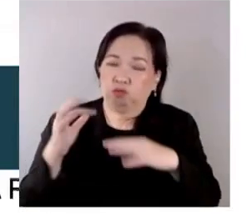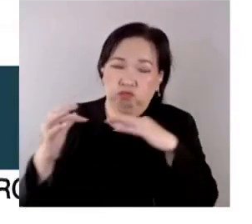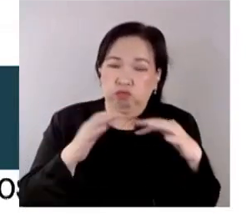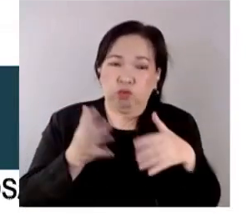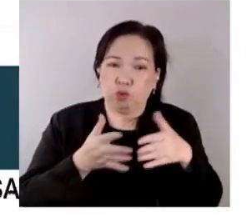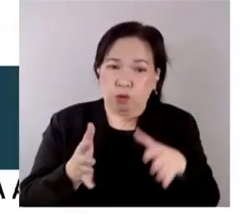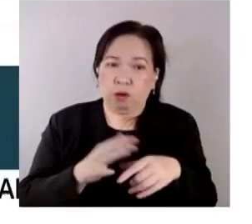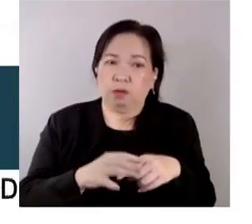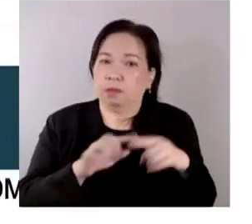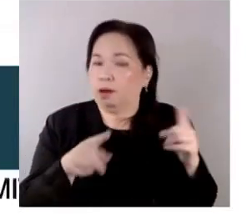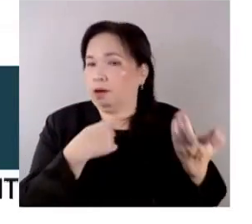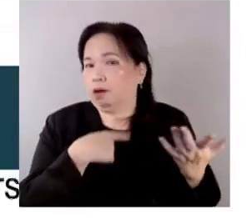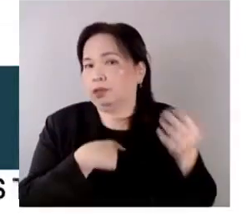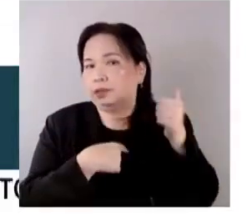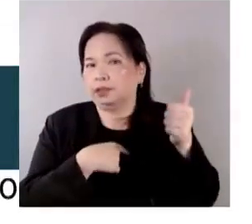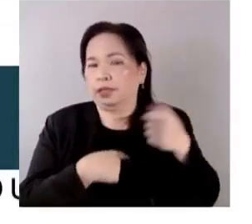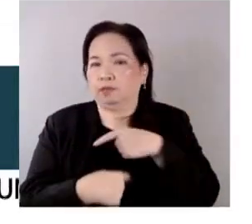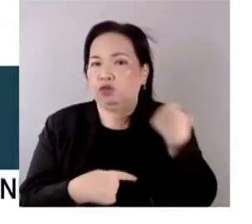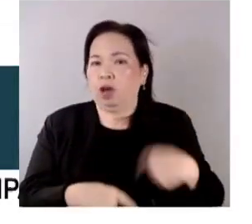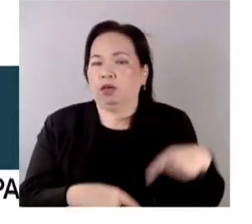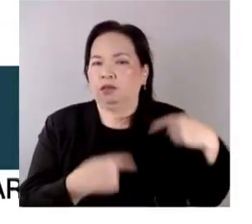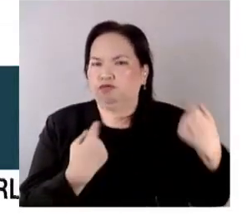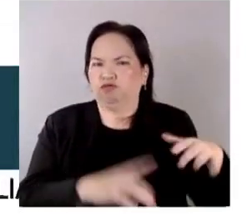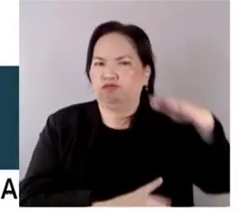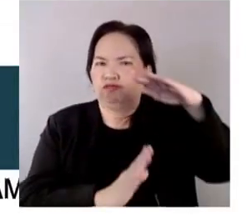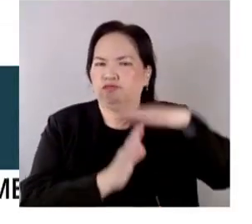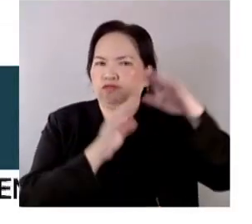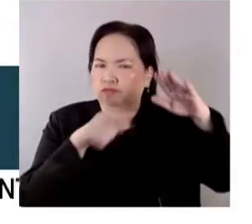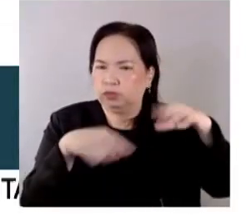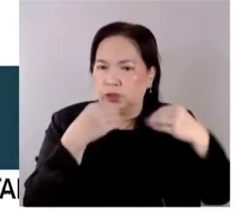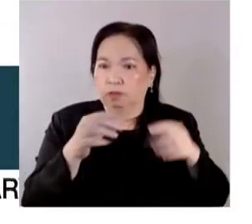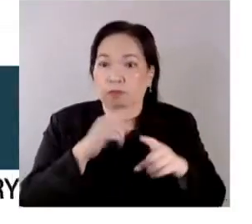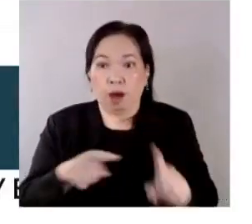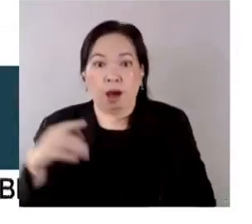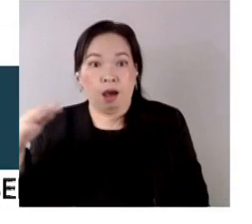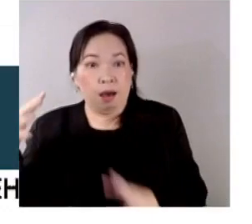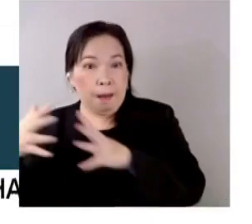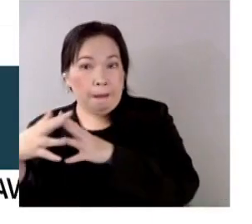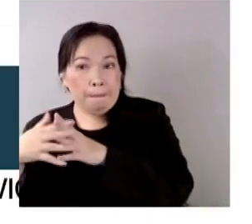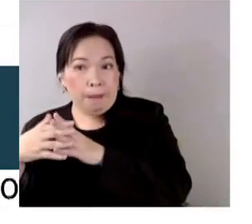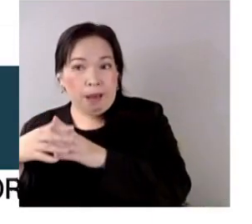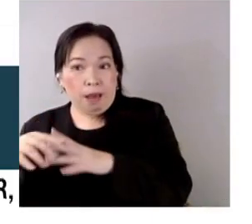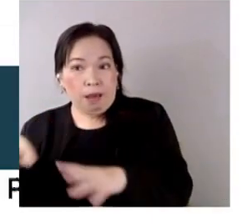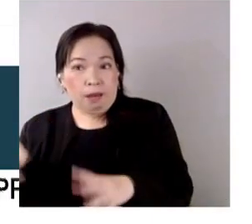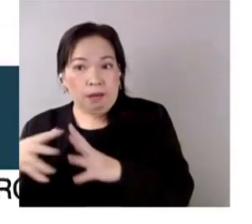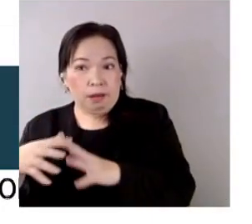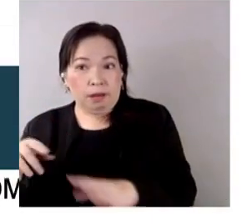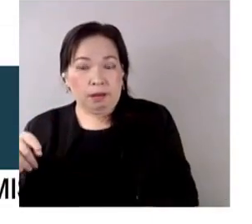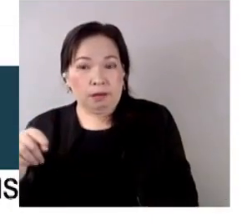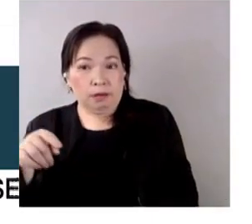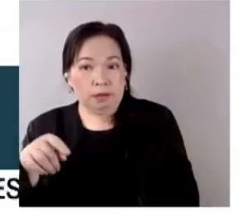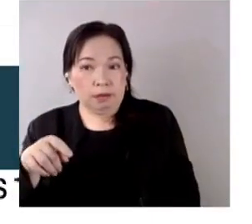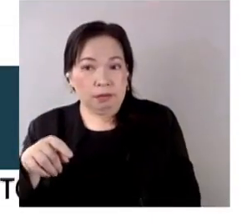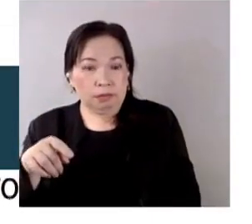indicated the deadline. Of course, from the perspective of the United States, it's a U.S. You